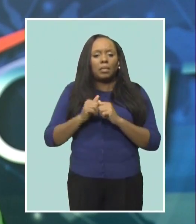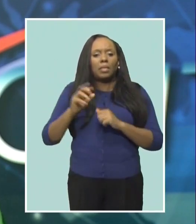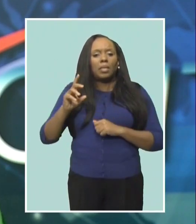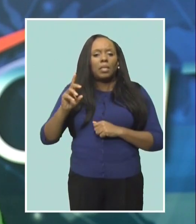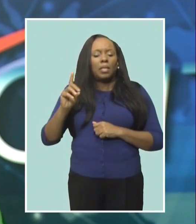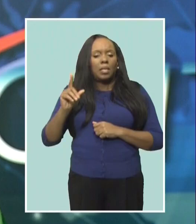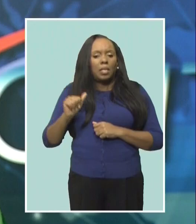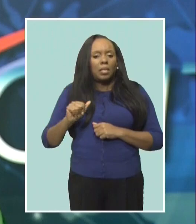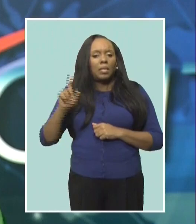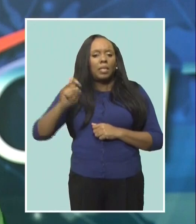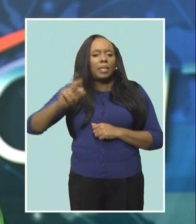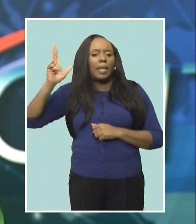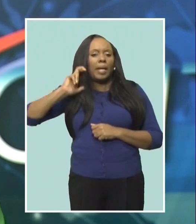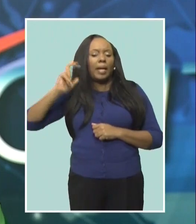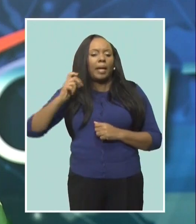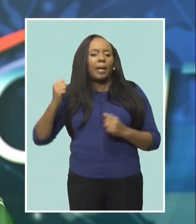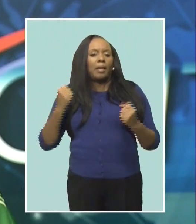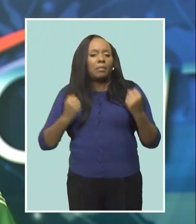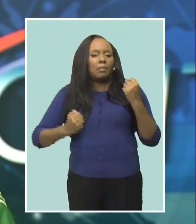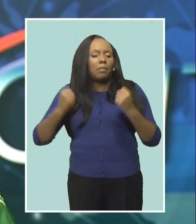hear when the vehicles are approaching.